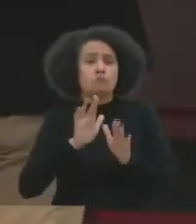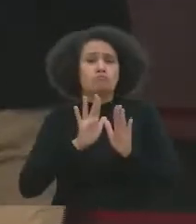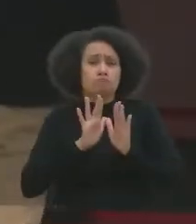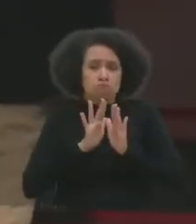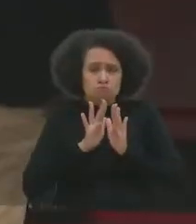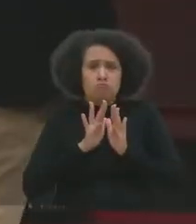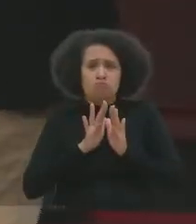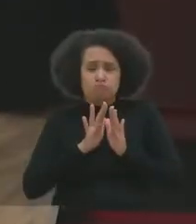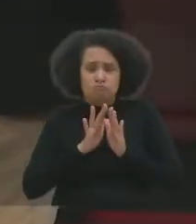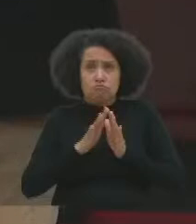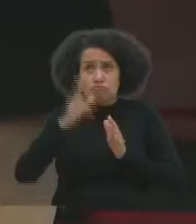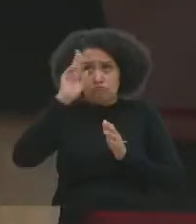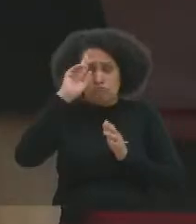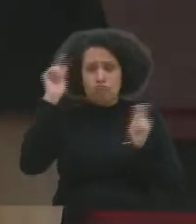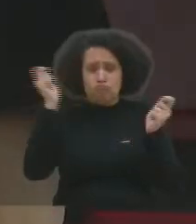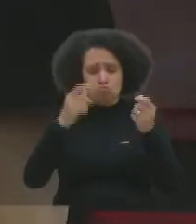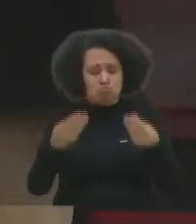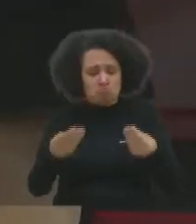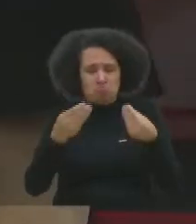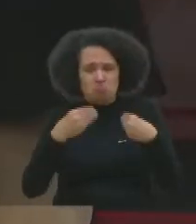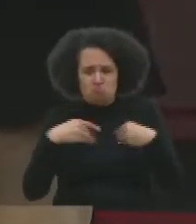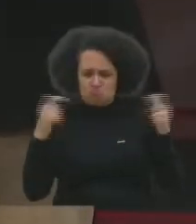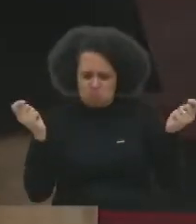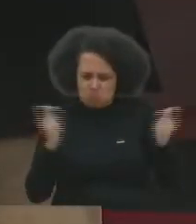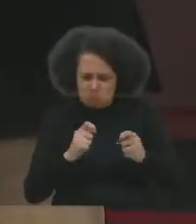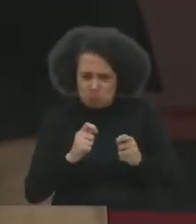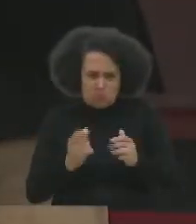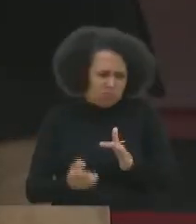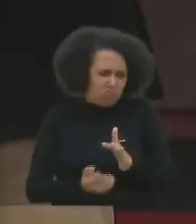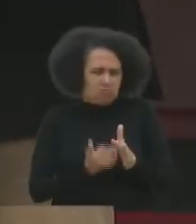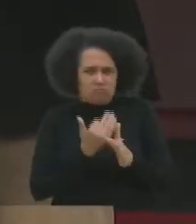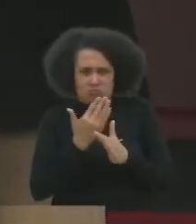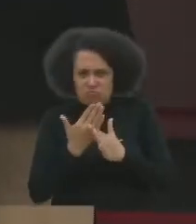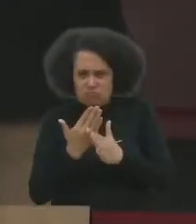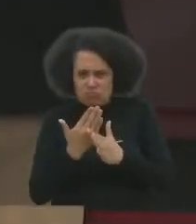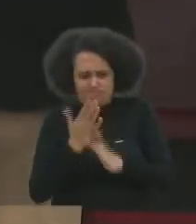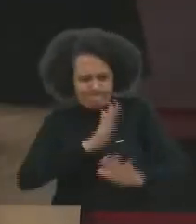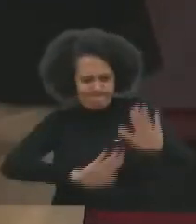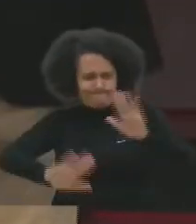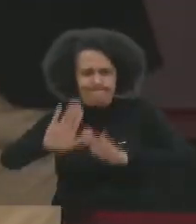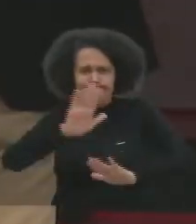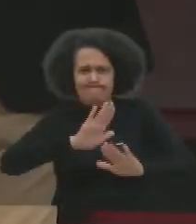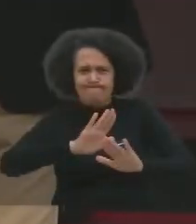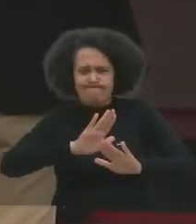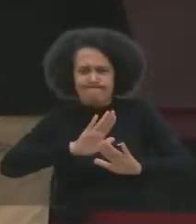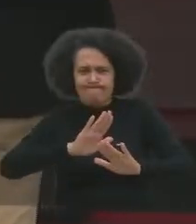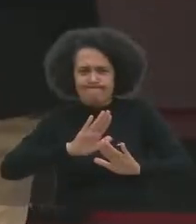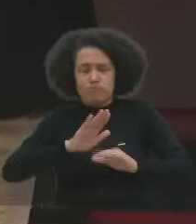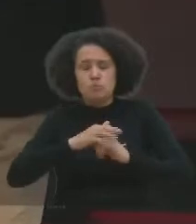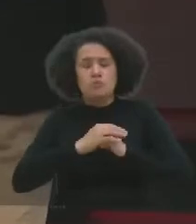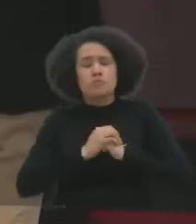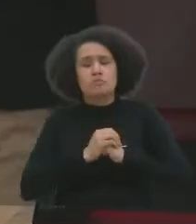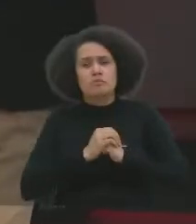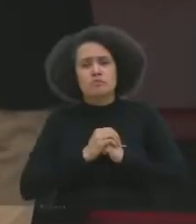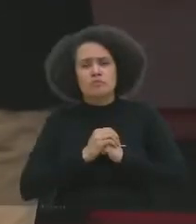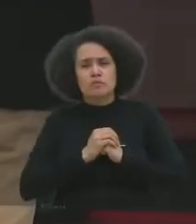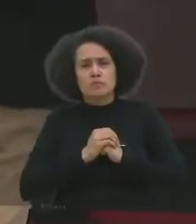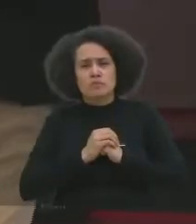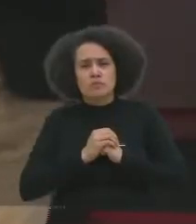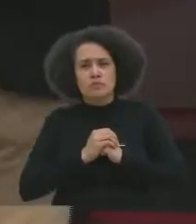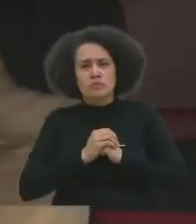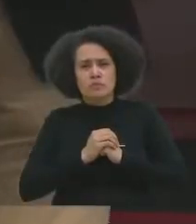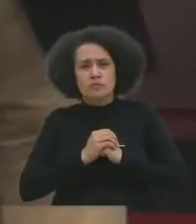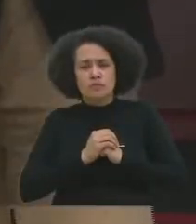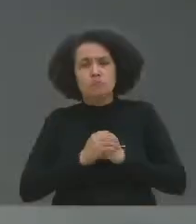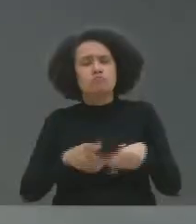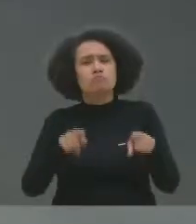Ele já nos capacitou com muitas armas. And he has called us to participate in a victory which is already accomplished and